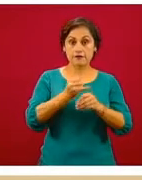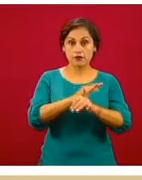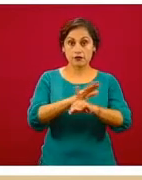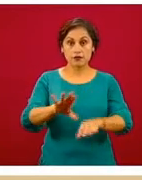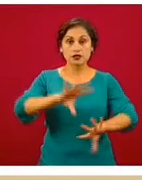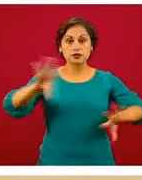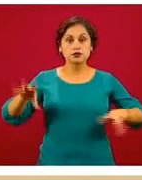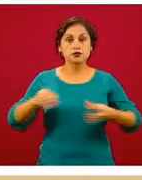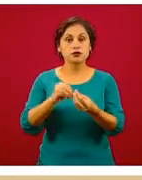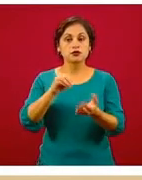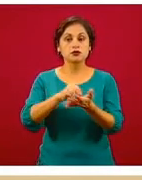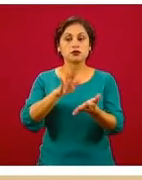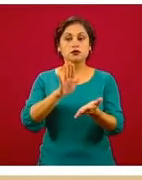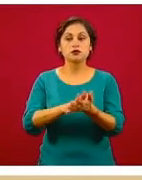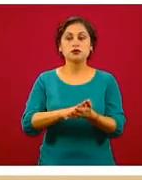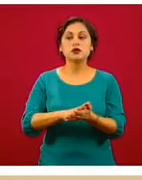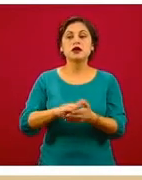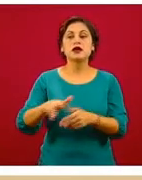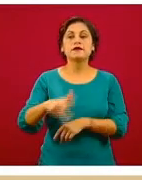COVID.